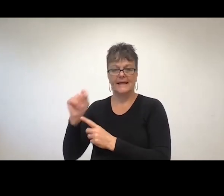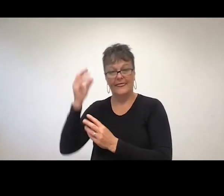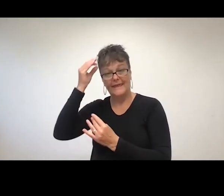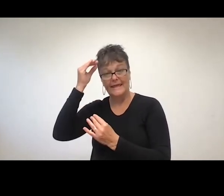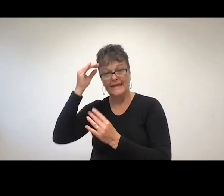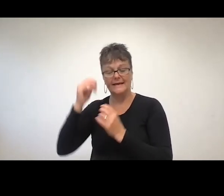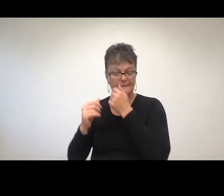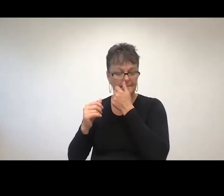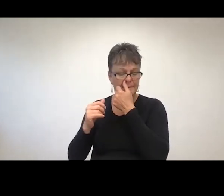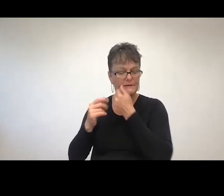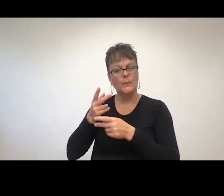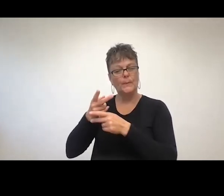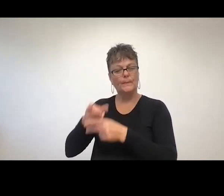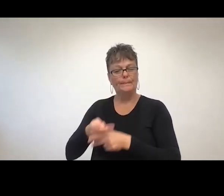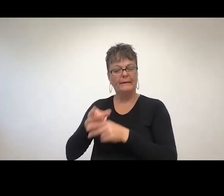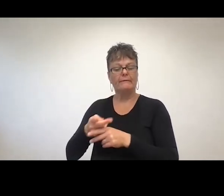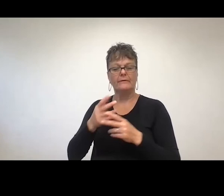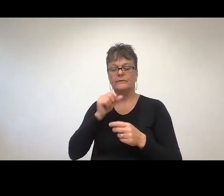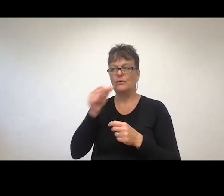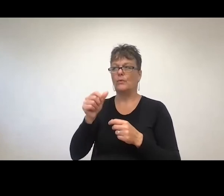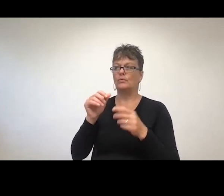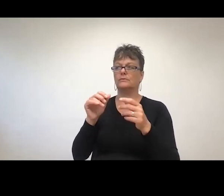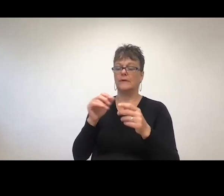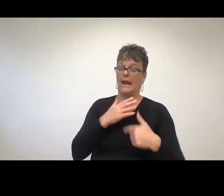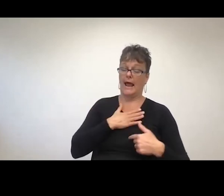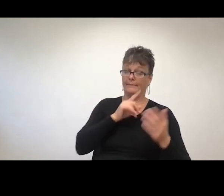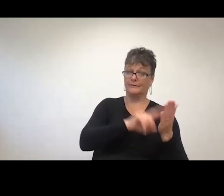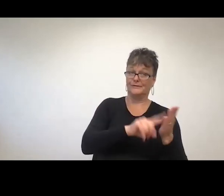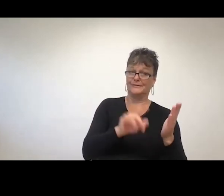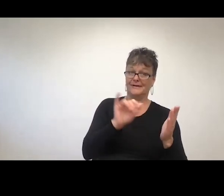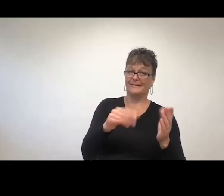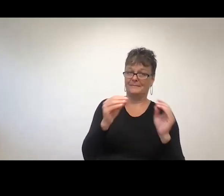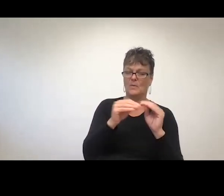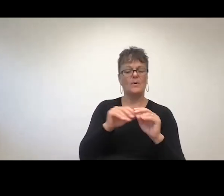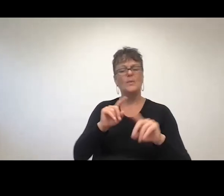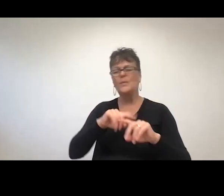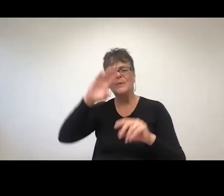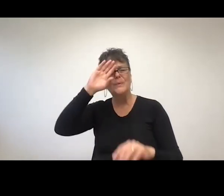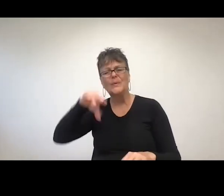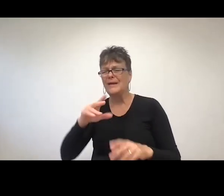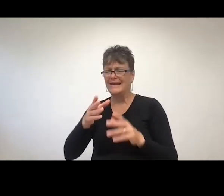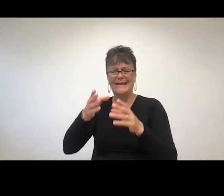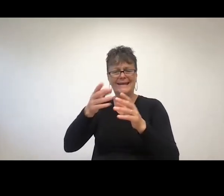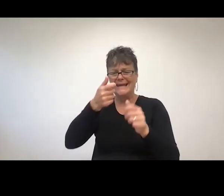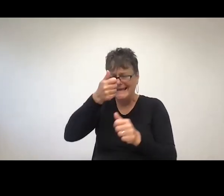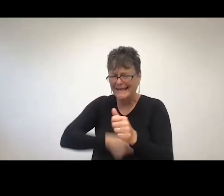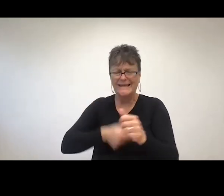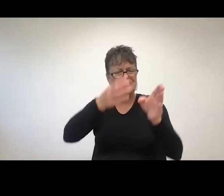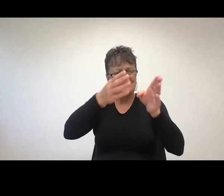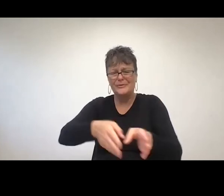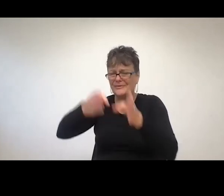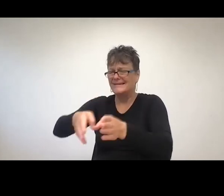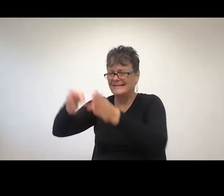communicating in ways that reinforce deficit thinking. We know that each student comes to us with a tremendous amount of strengths